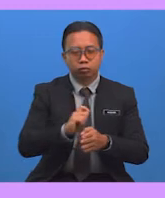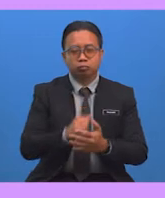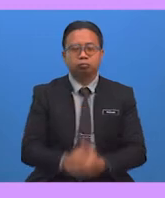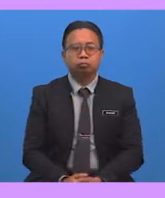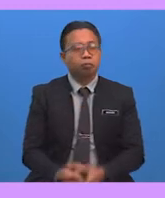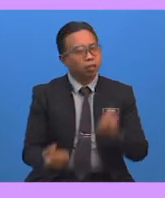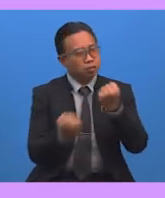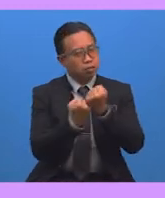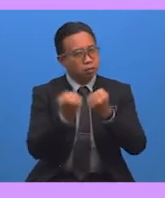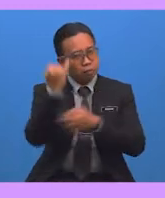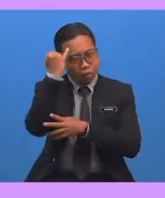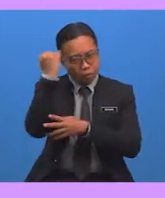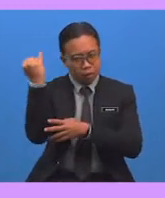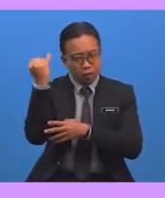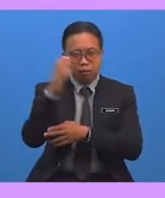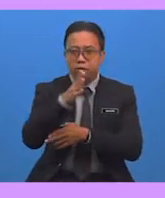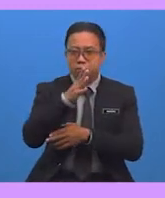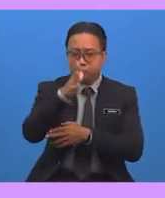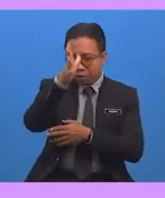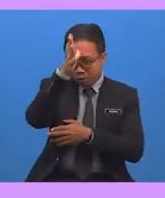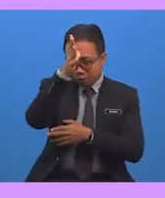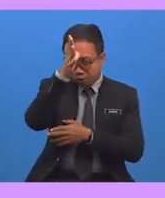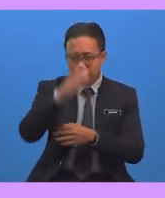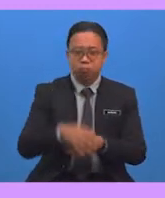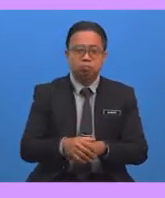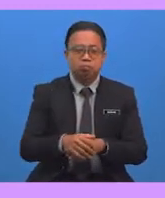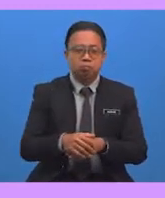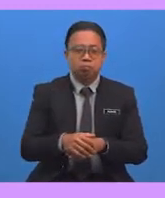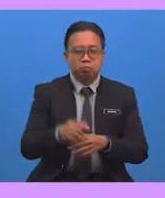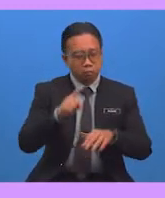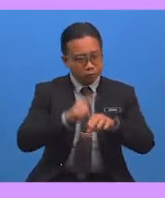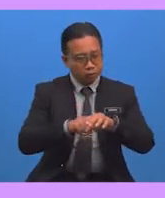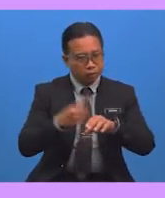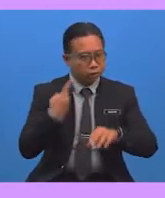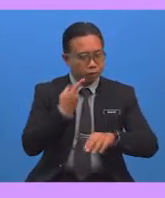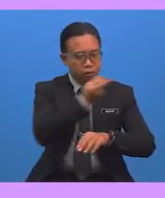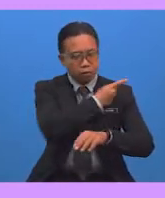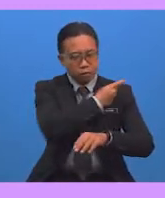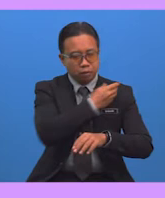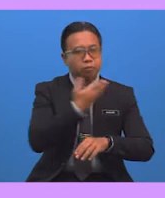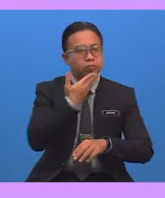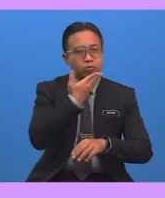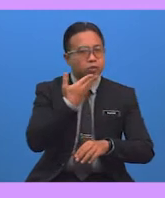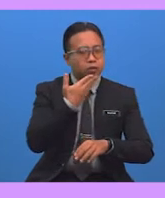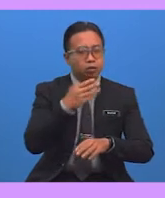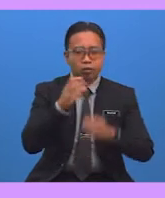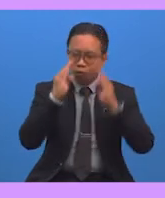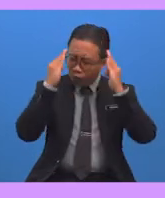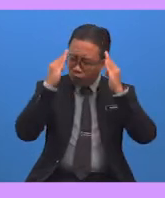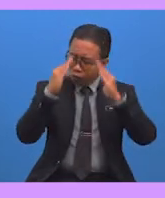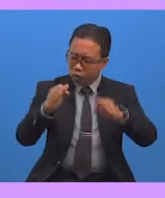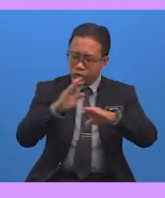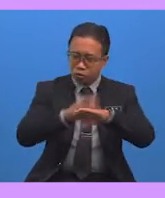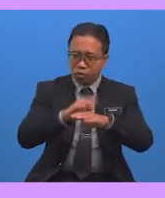idea that parents impart values when we are young. If we focus on values in